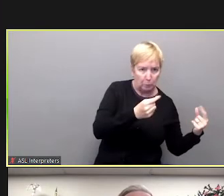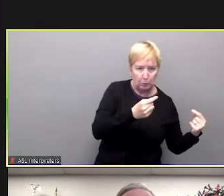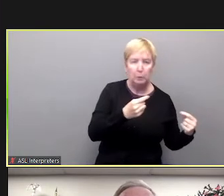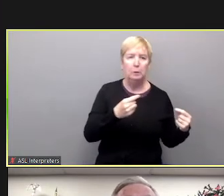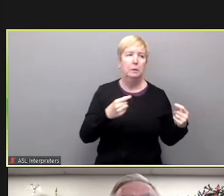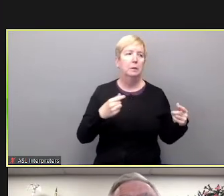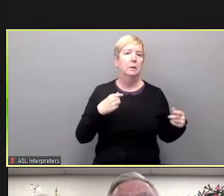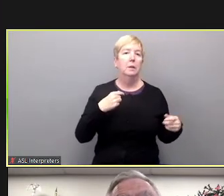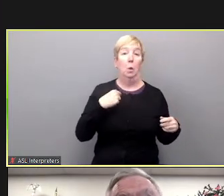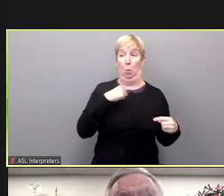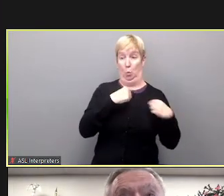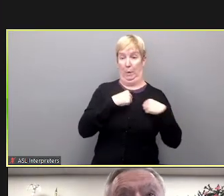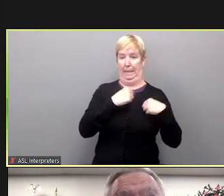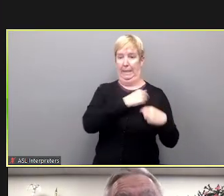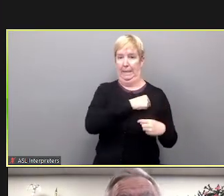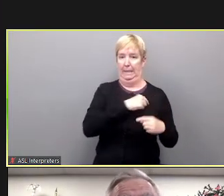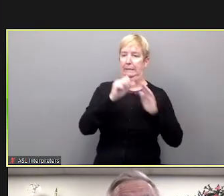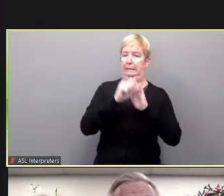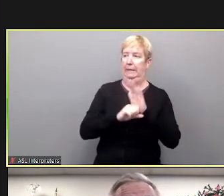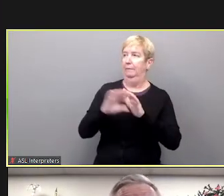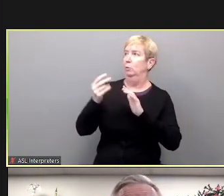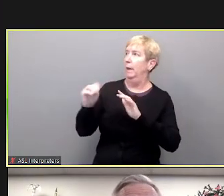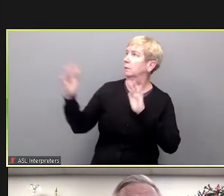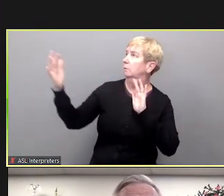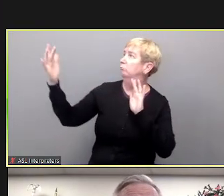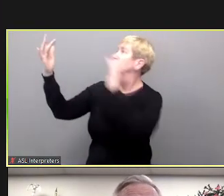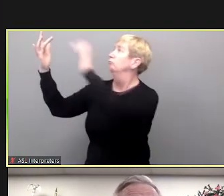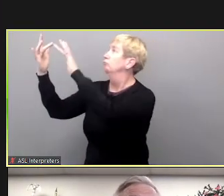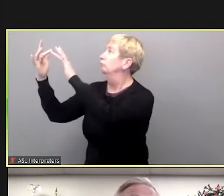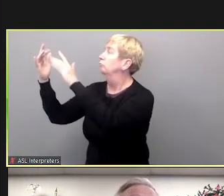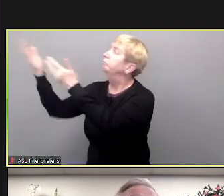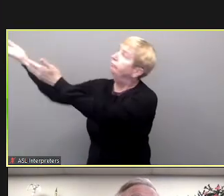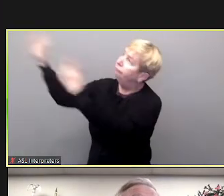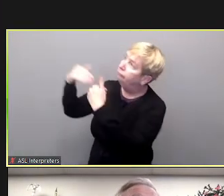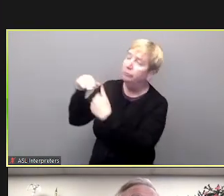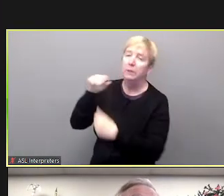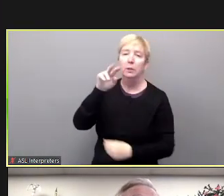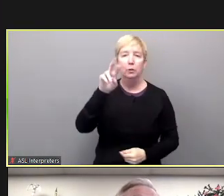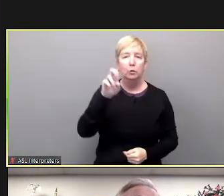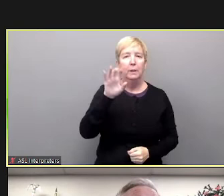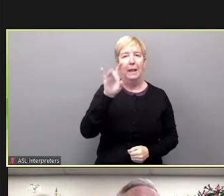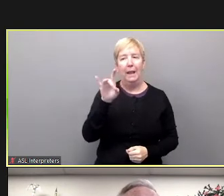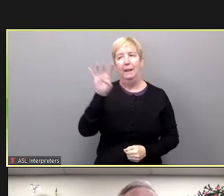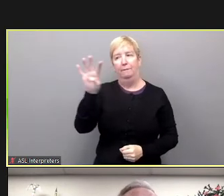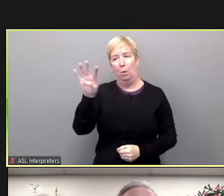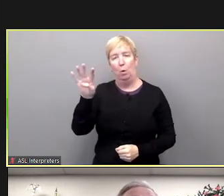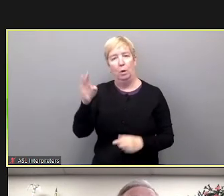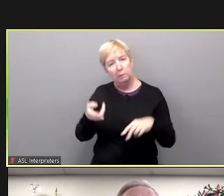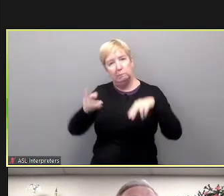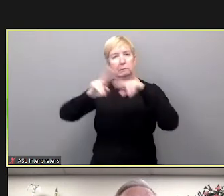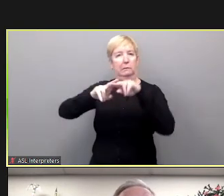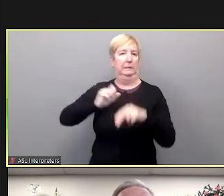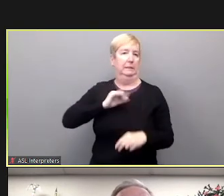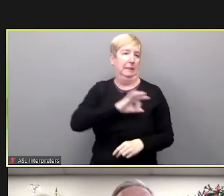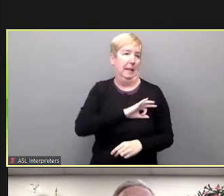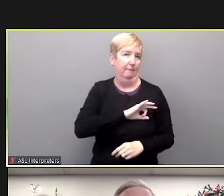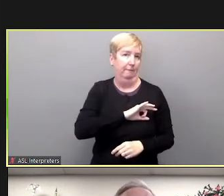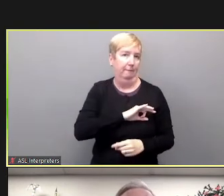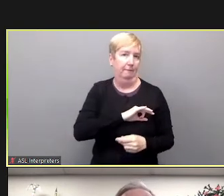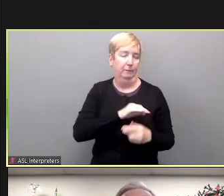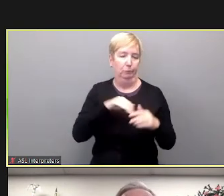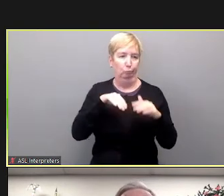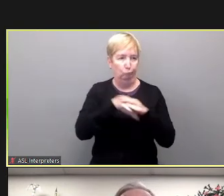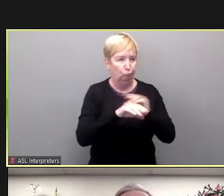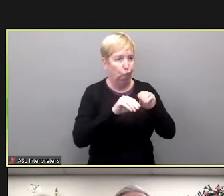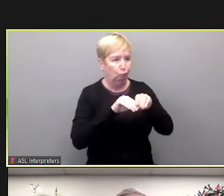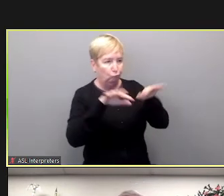their behalf and brought in 284 additional healthcare personnel into the state. You can see where these folks